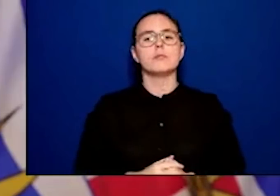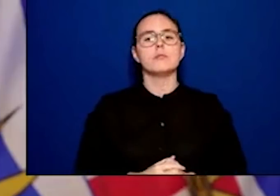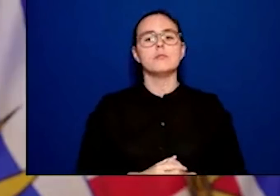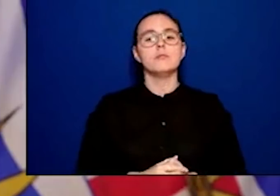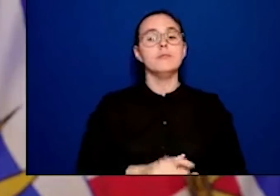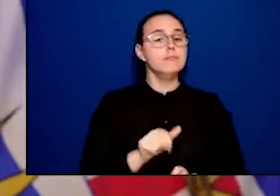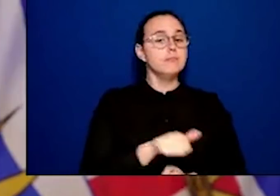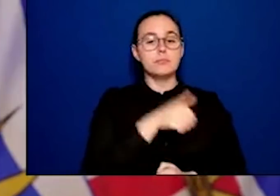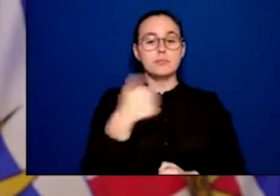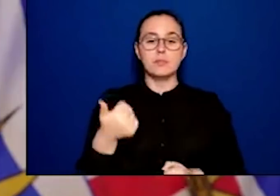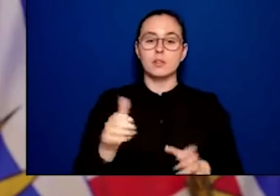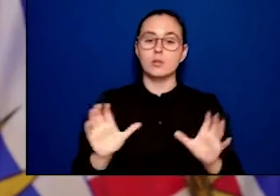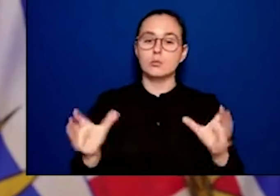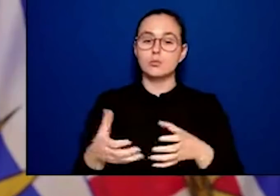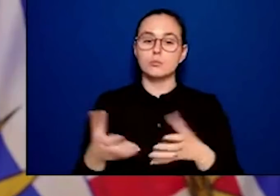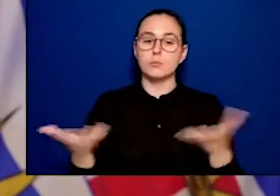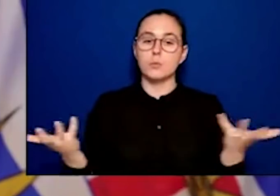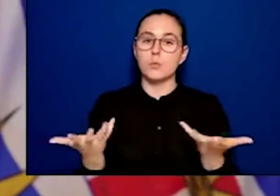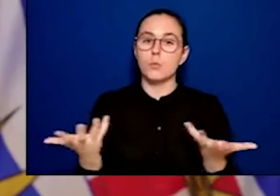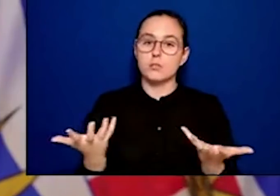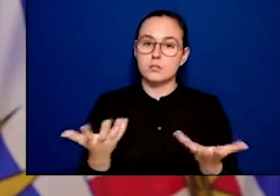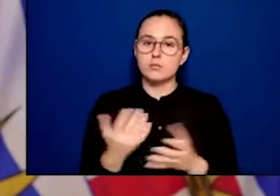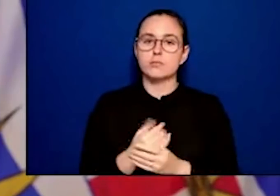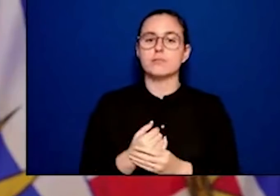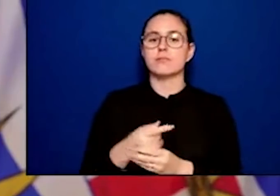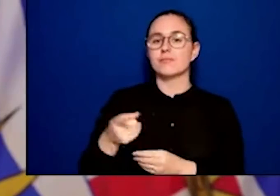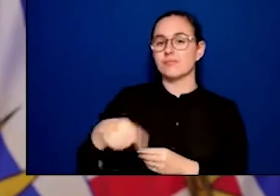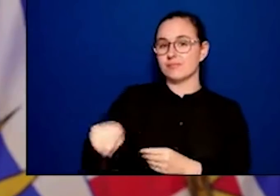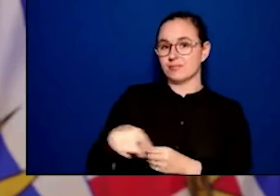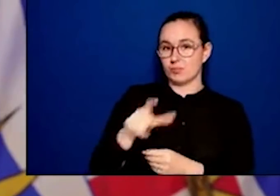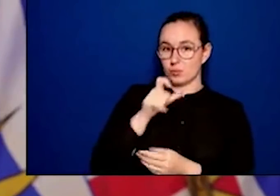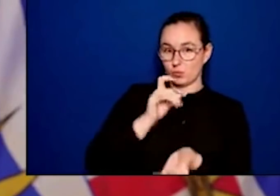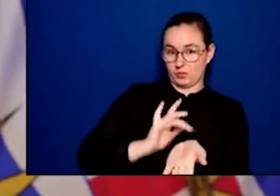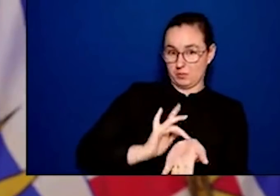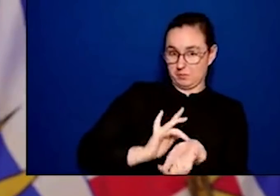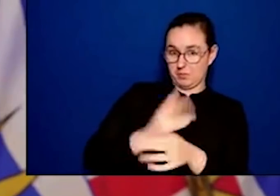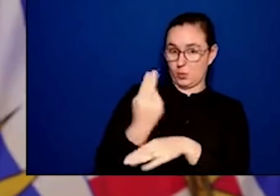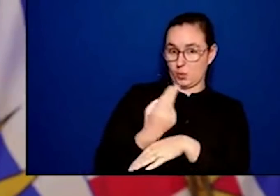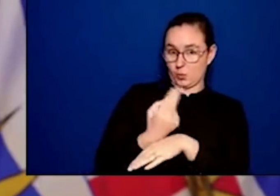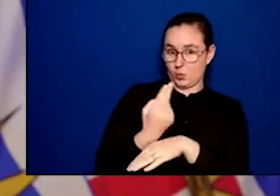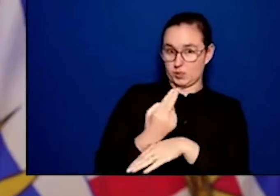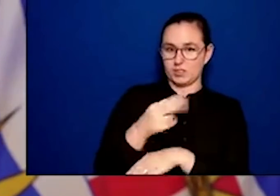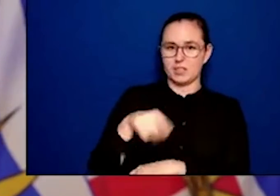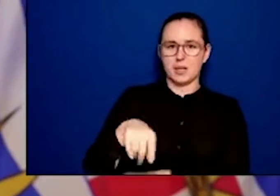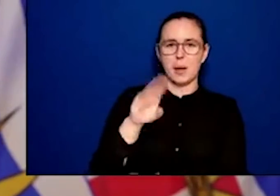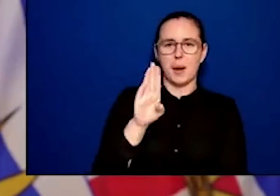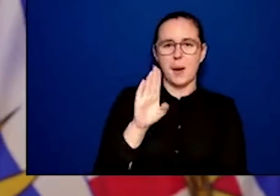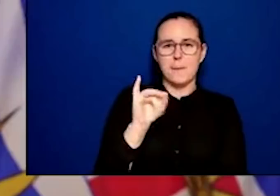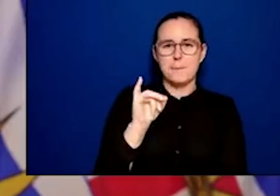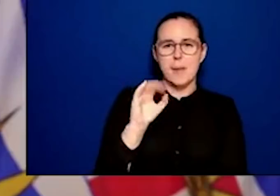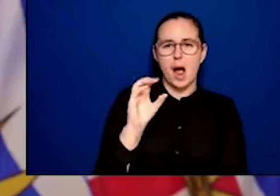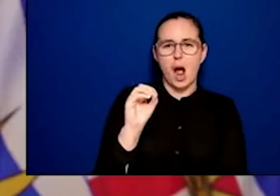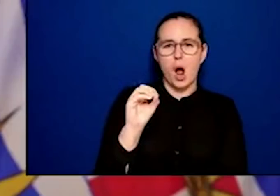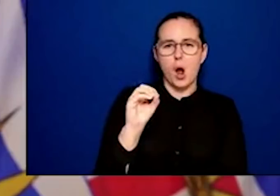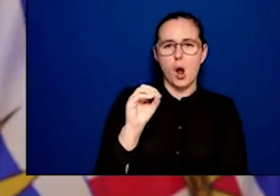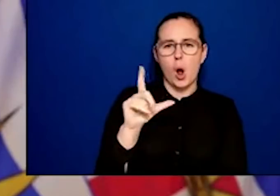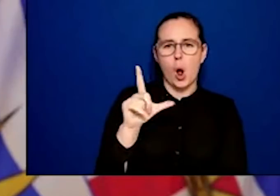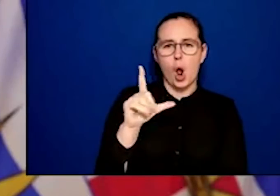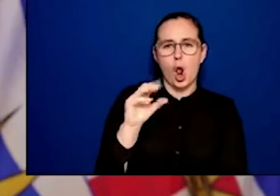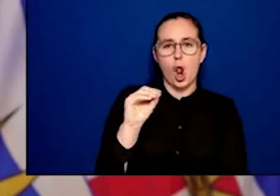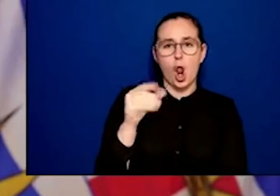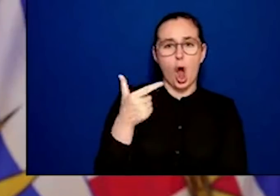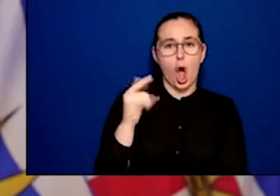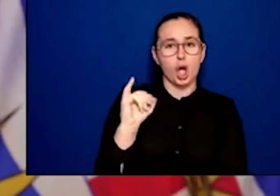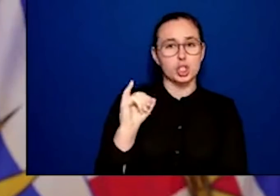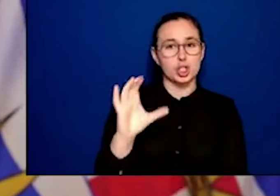of biologic agents that can affect our immune system's ability to respond to vaccines. And these are often used to treat people